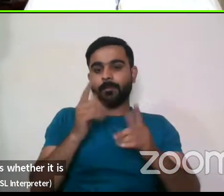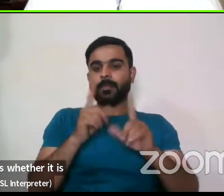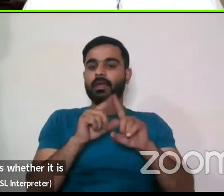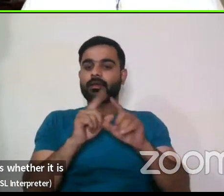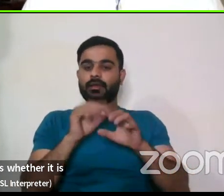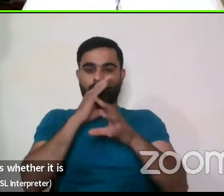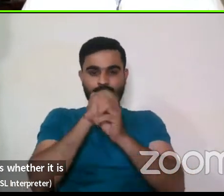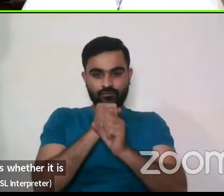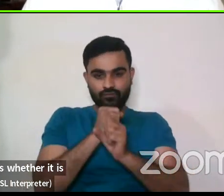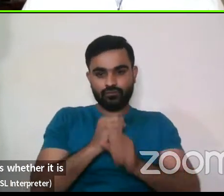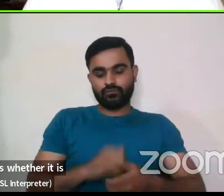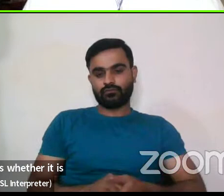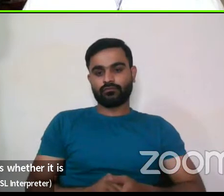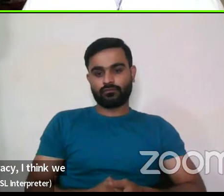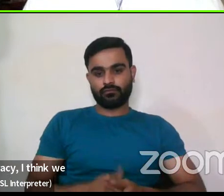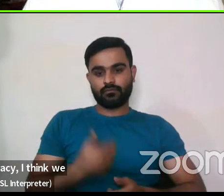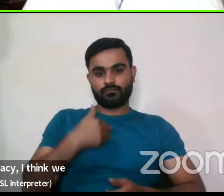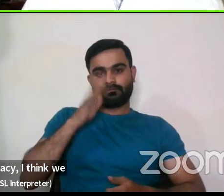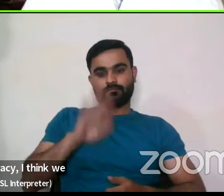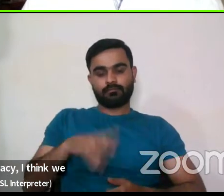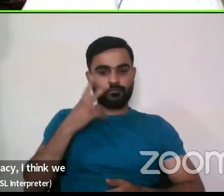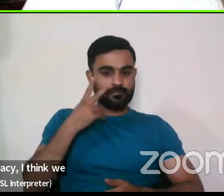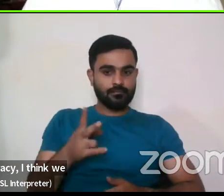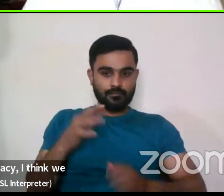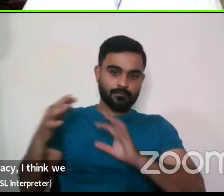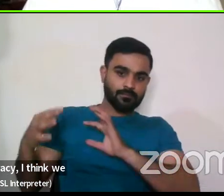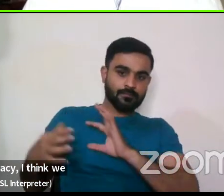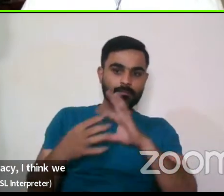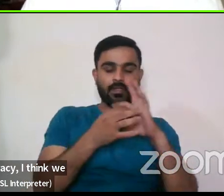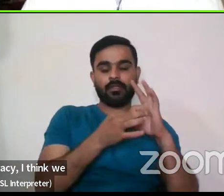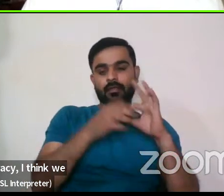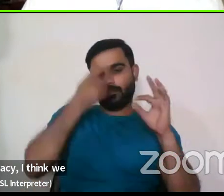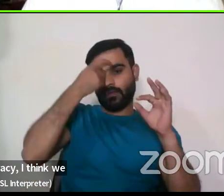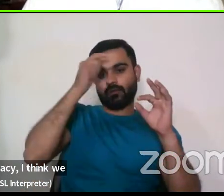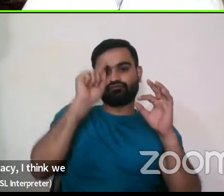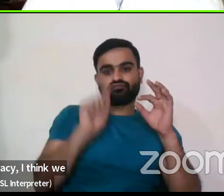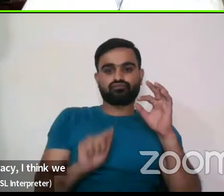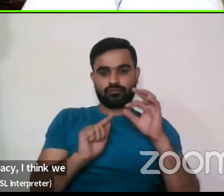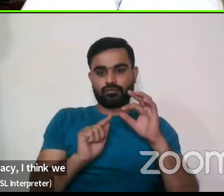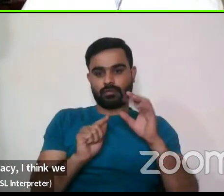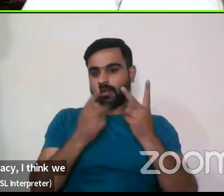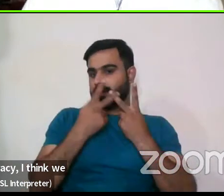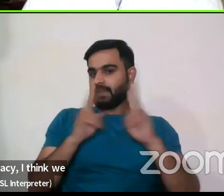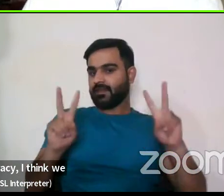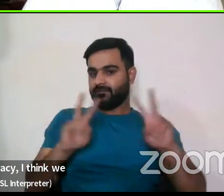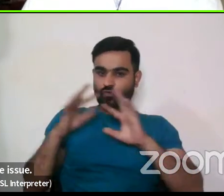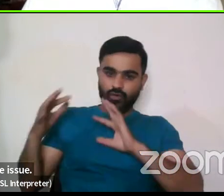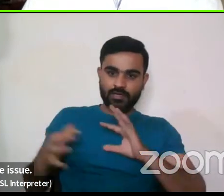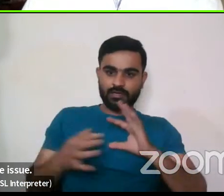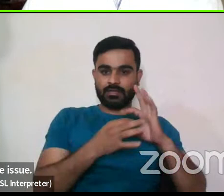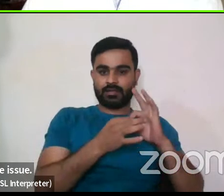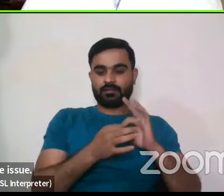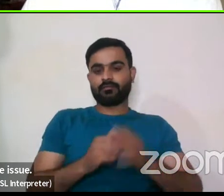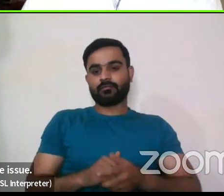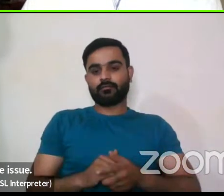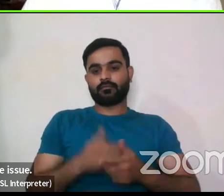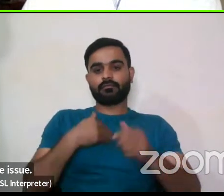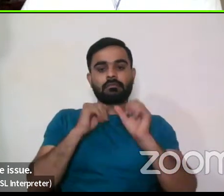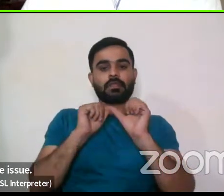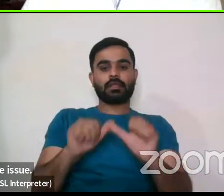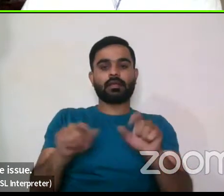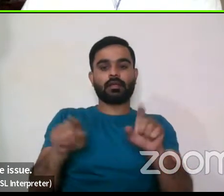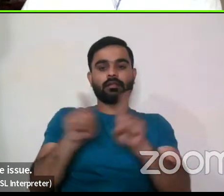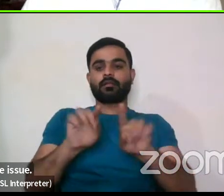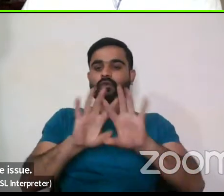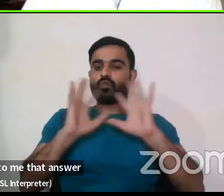privacy, I think we will have to rethink this entire issue in a very different context. And to me, that answer seems to be the